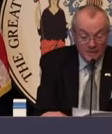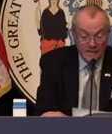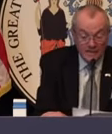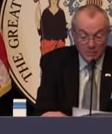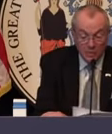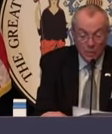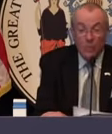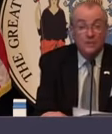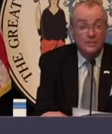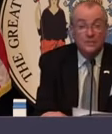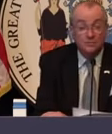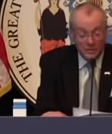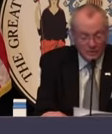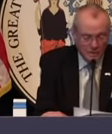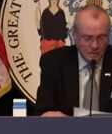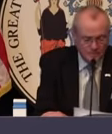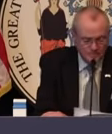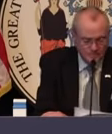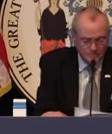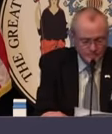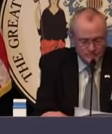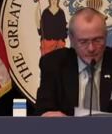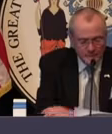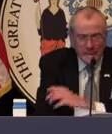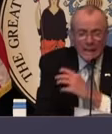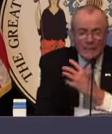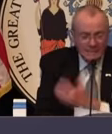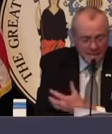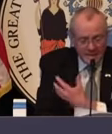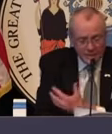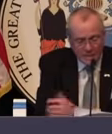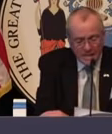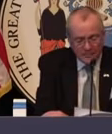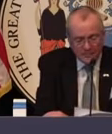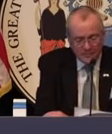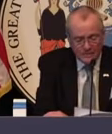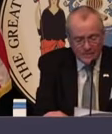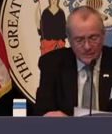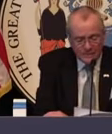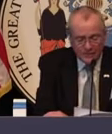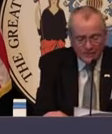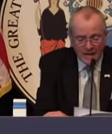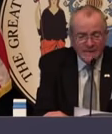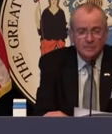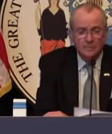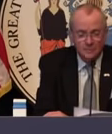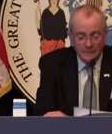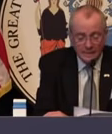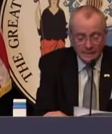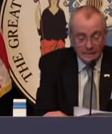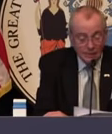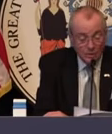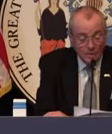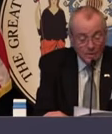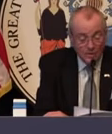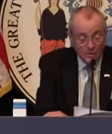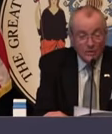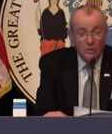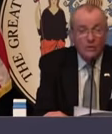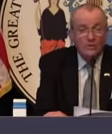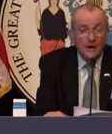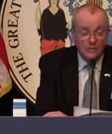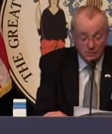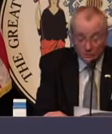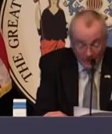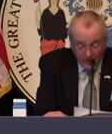to be, given where we were just 2 months ago. And the data that we get from these tests is invaluable. Look, we know that